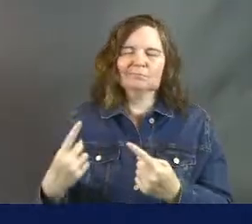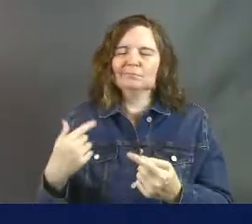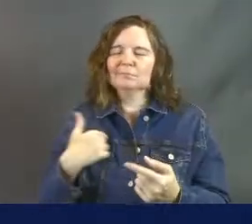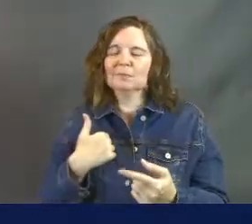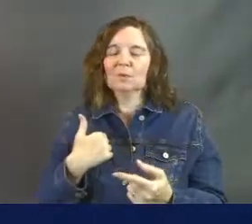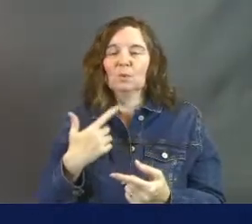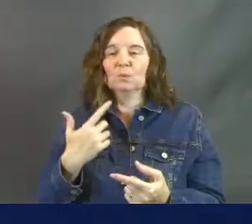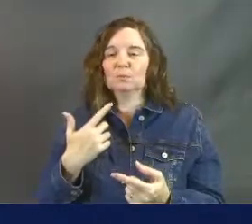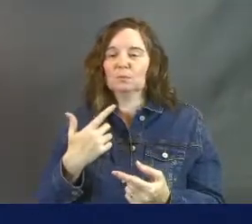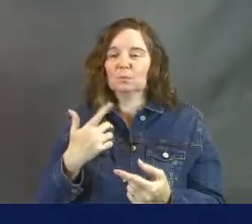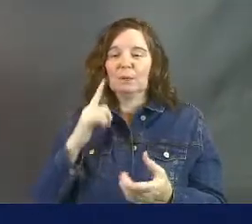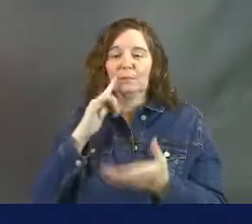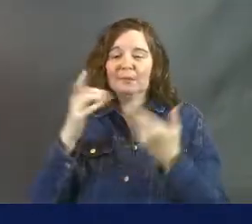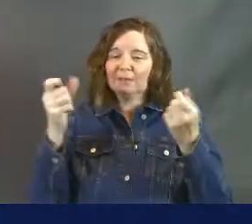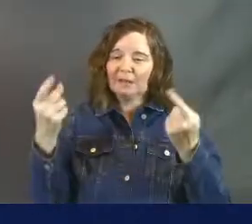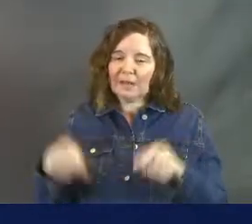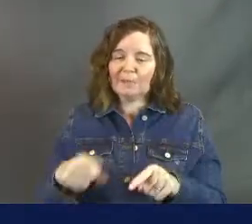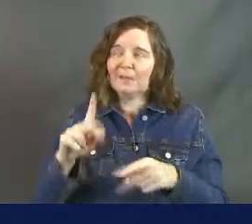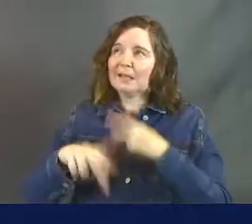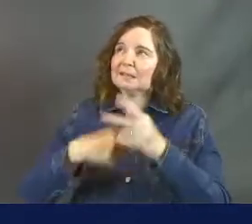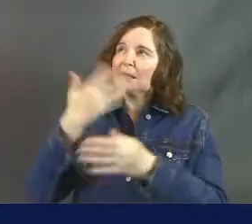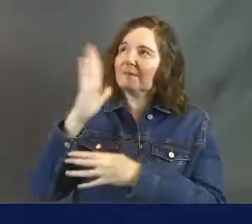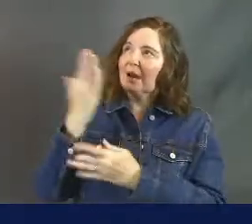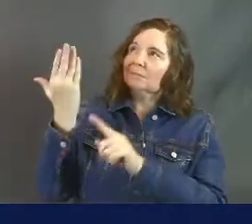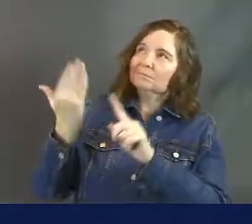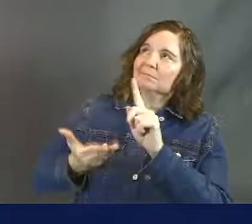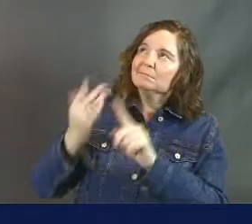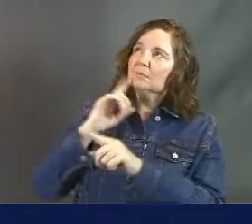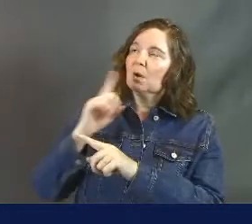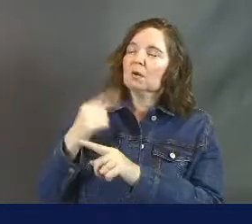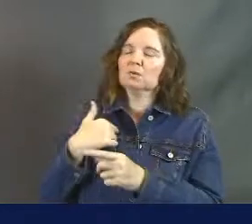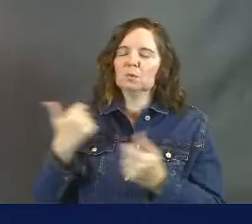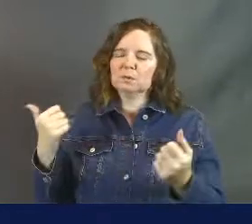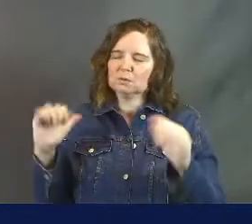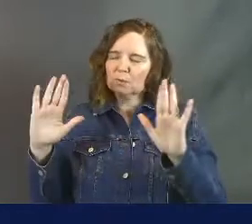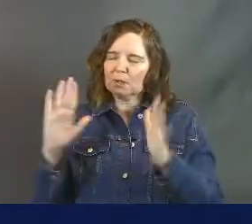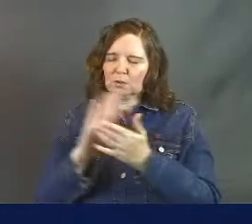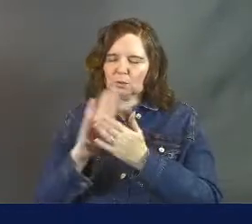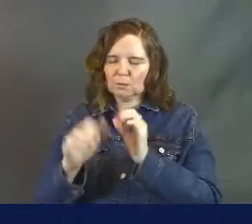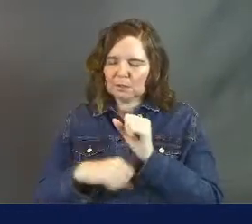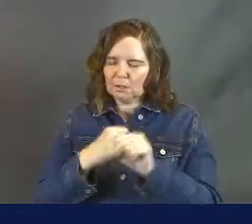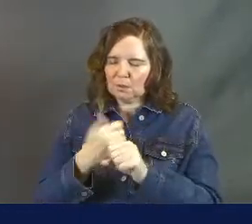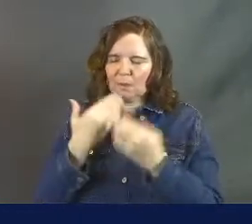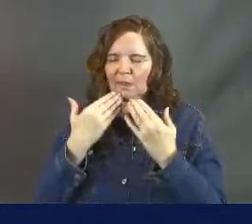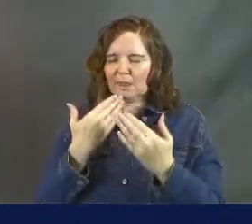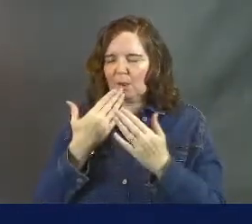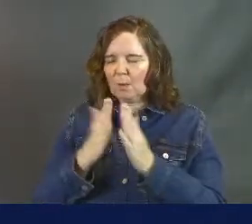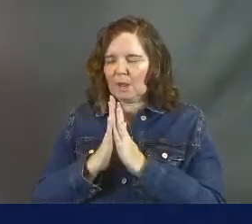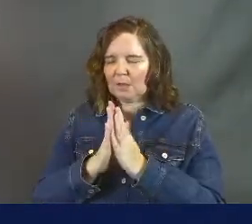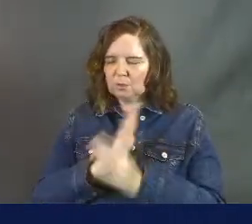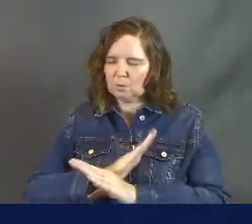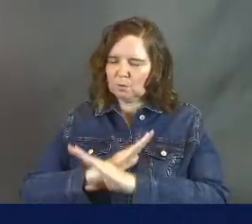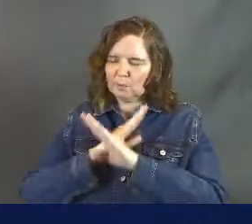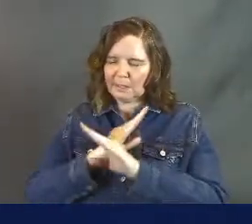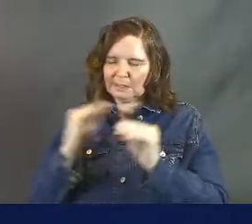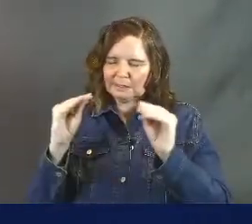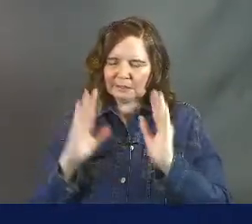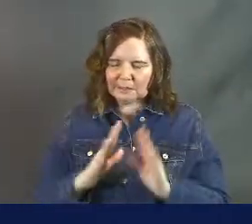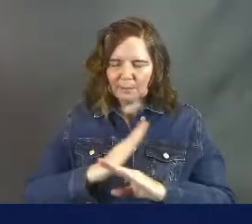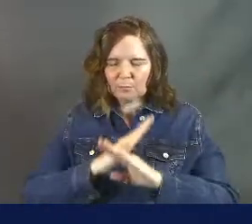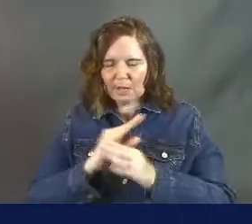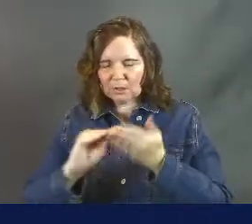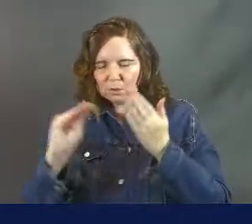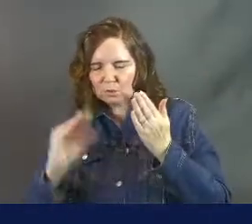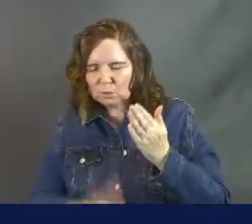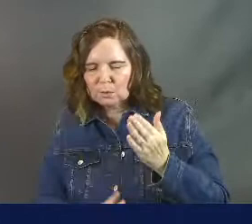We believe that that can happen because that's the kind of God that You are. So, Lord, we surrender this school year to You. We thank You and ask that You are protecting teachers,